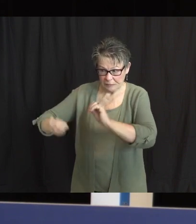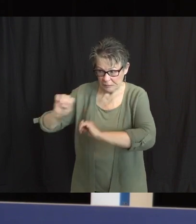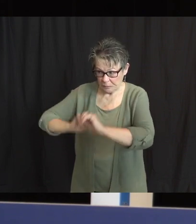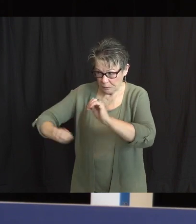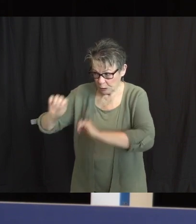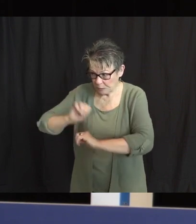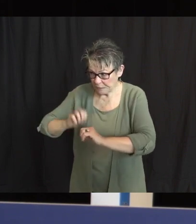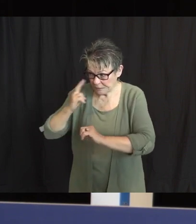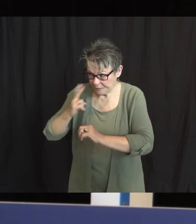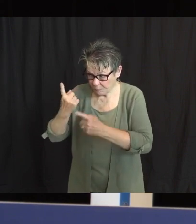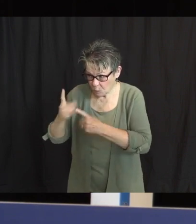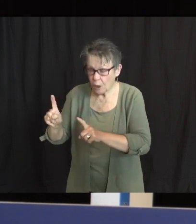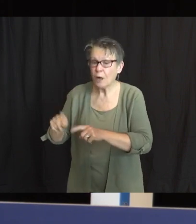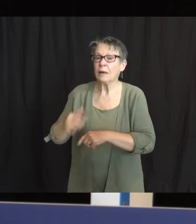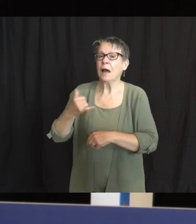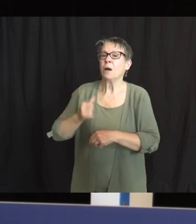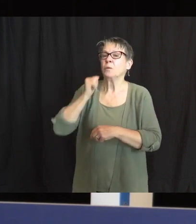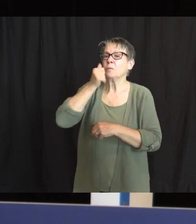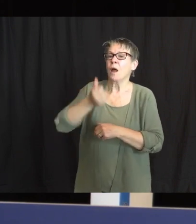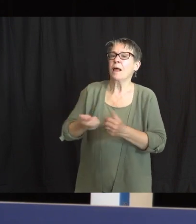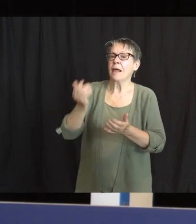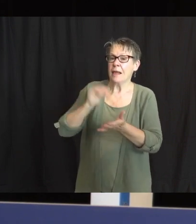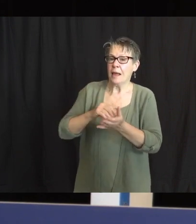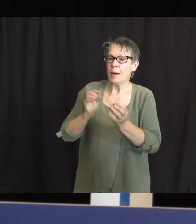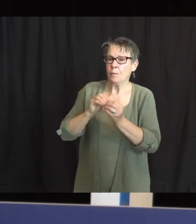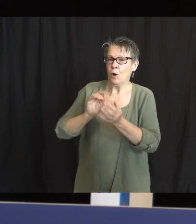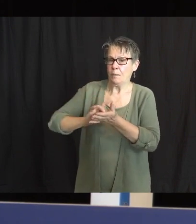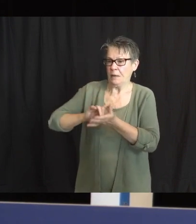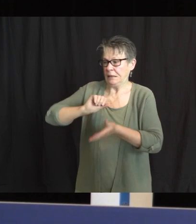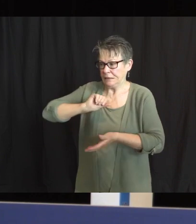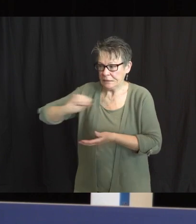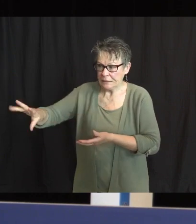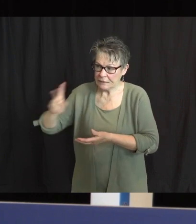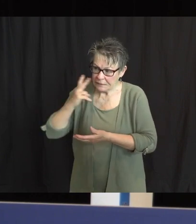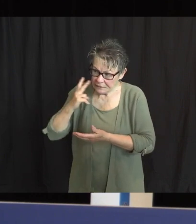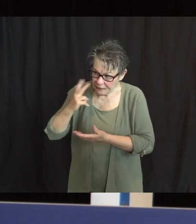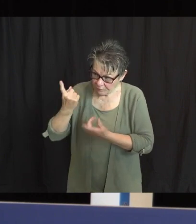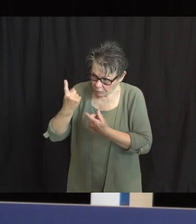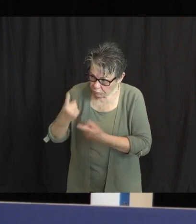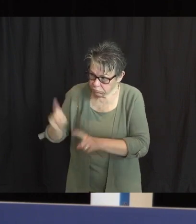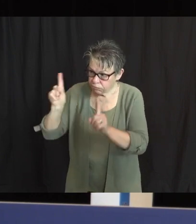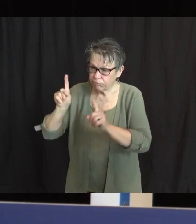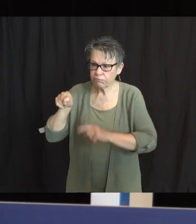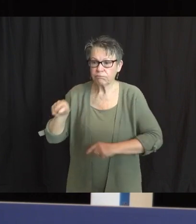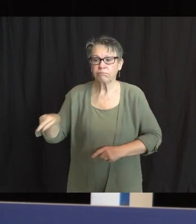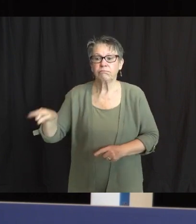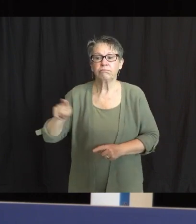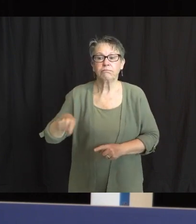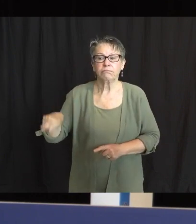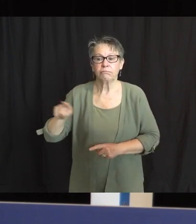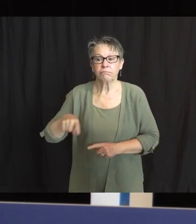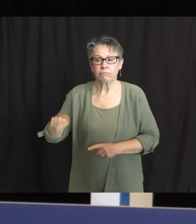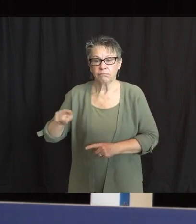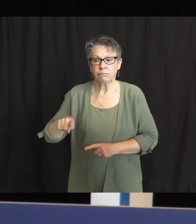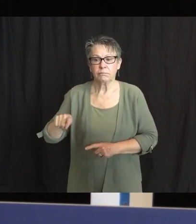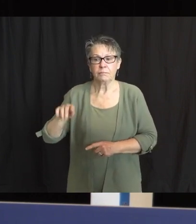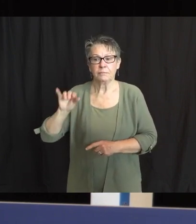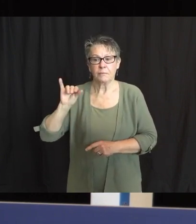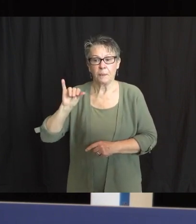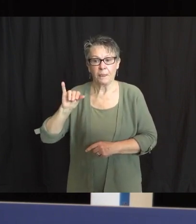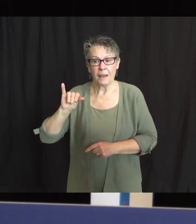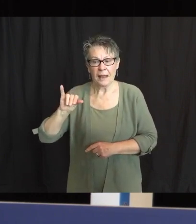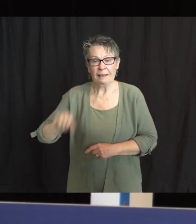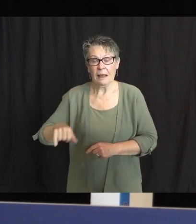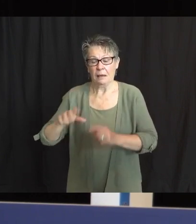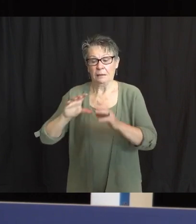each case has 40 doses, enough for treating 3 patients for 10 days using 11 of those doses, or 6 patients for